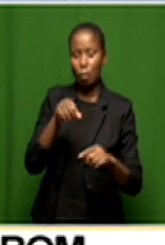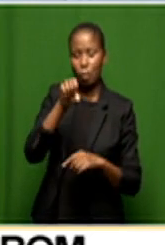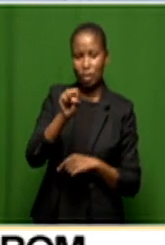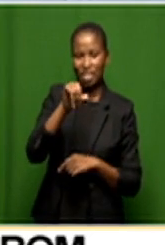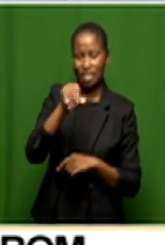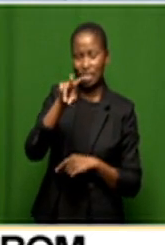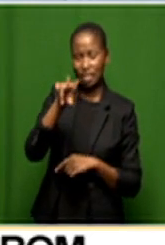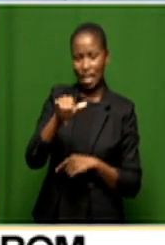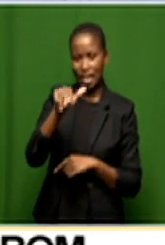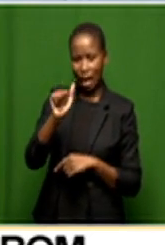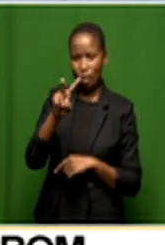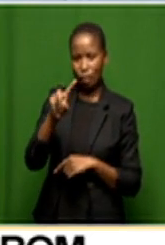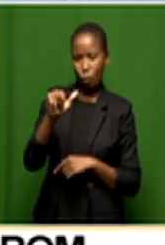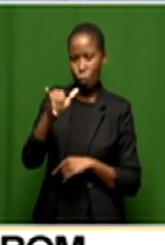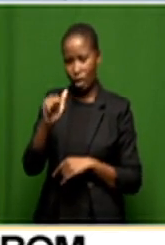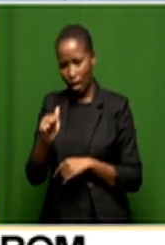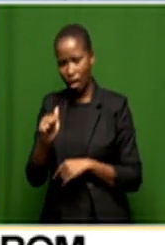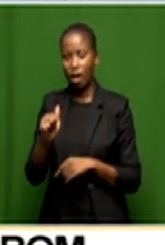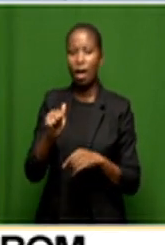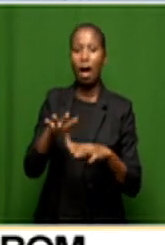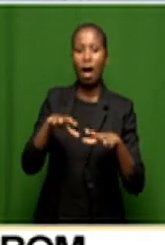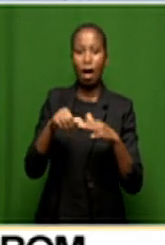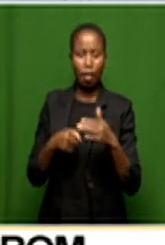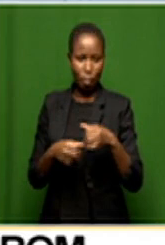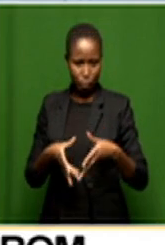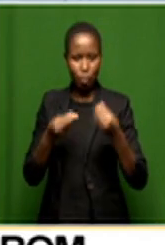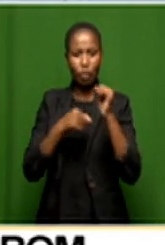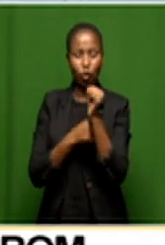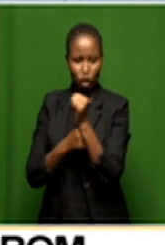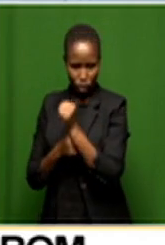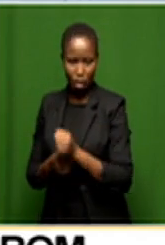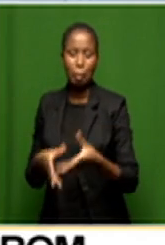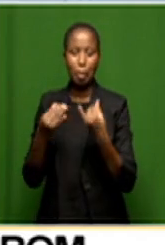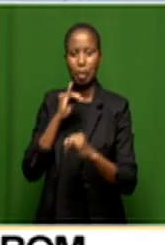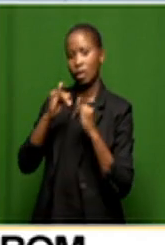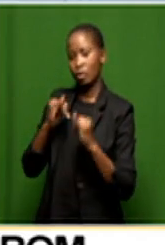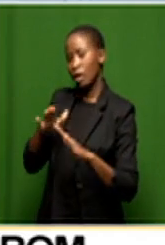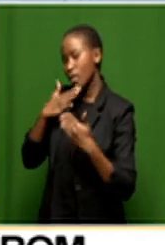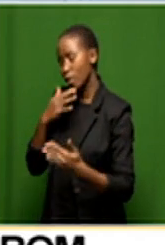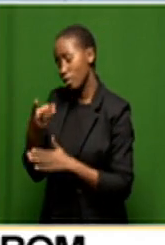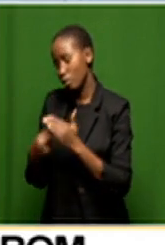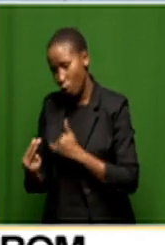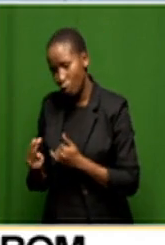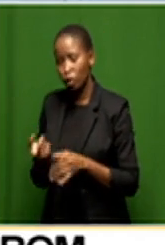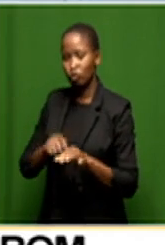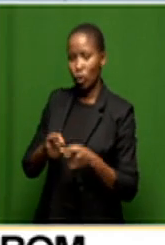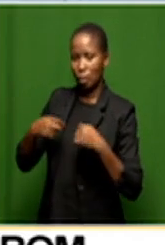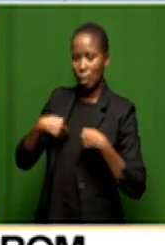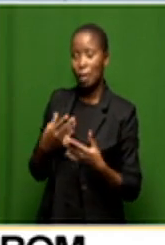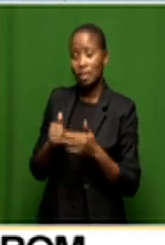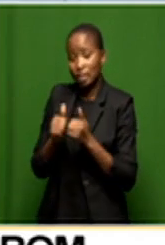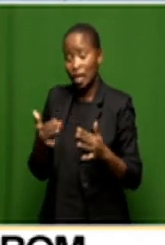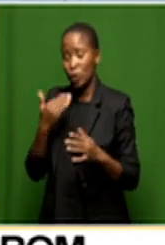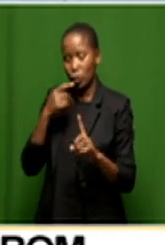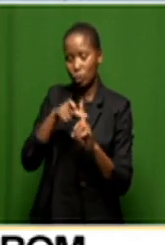Siyavuya Foundation, which organises this particular challenge. Thank you so much to both of you, but starting with you,